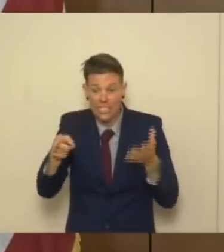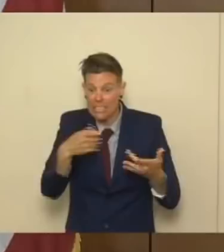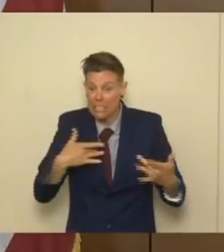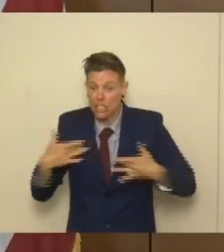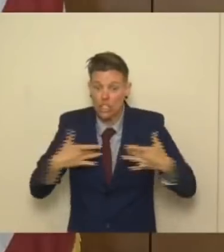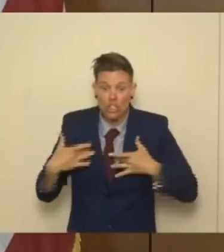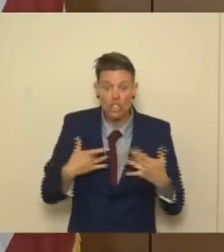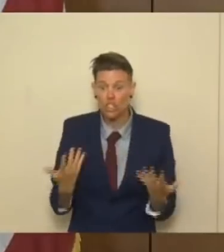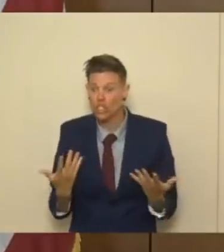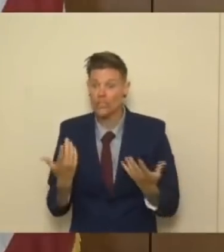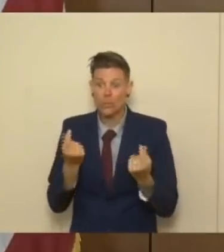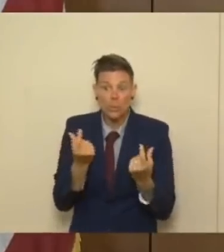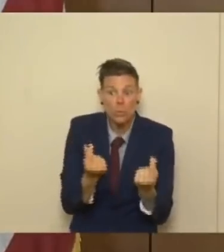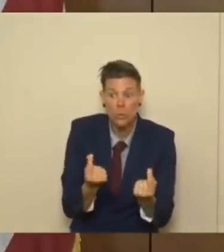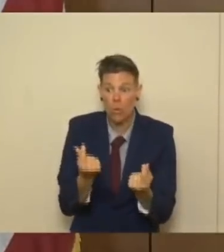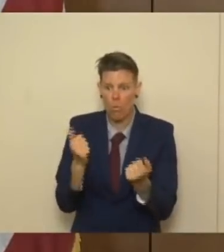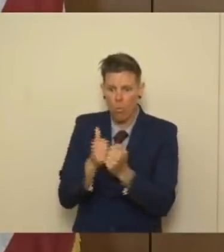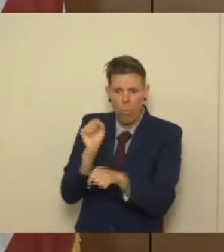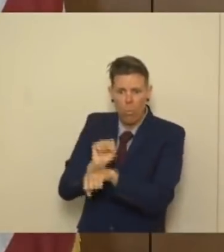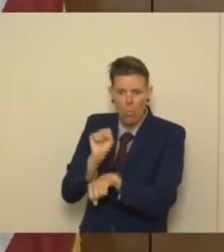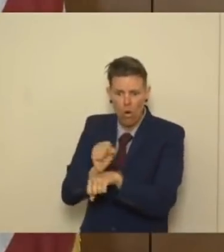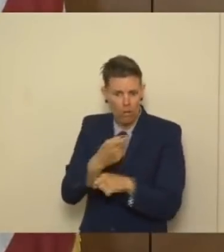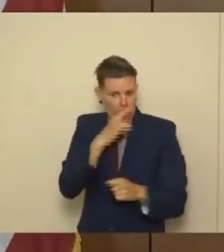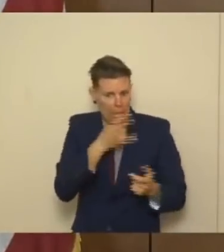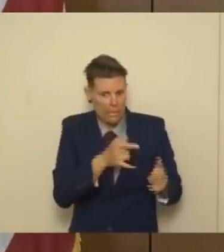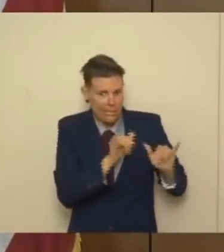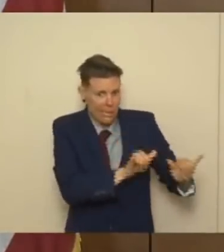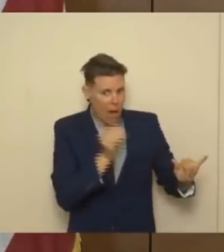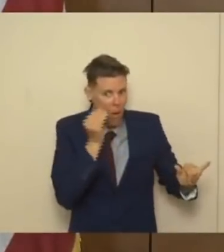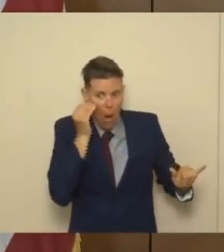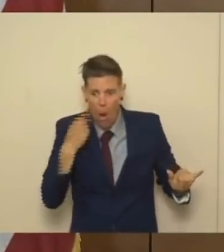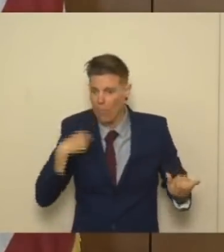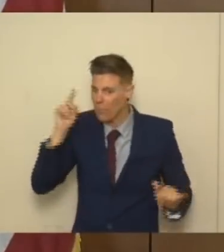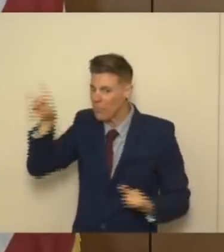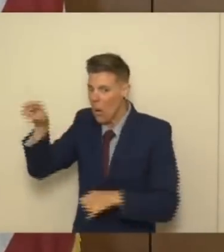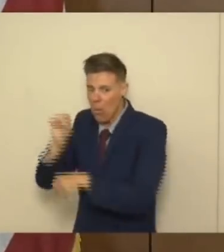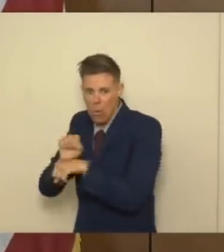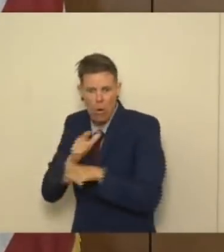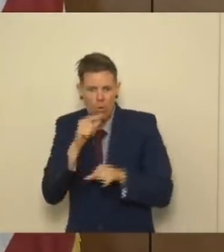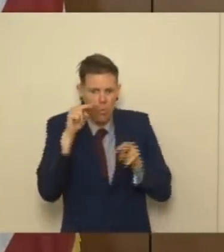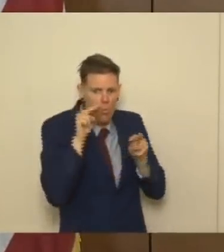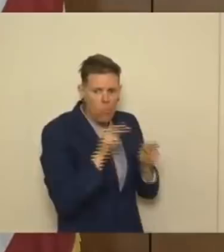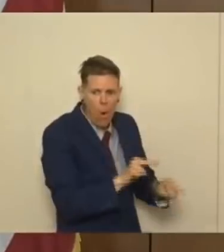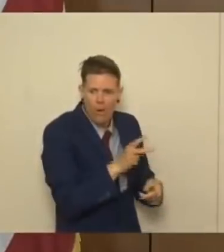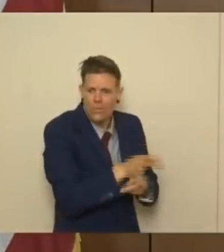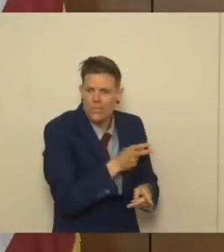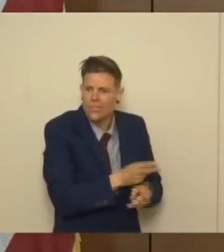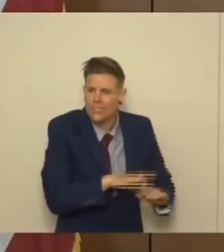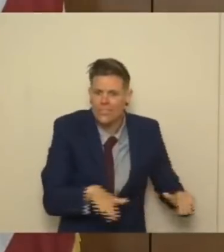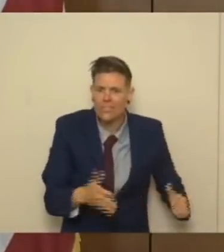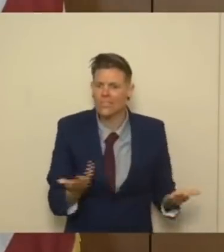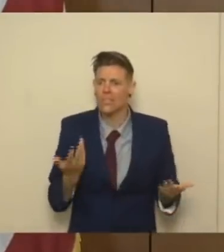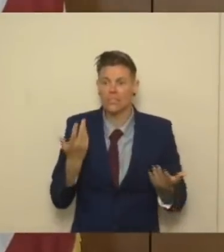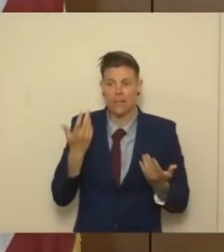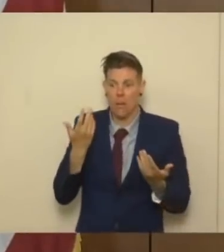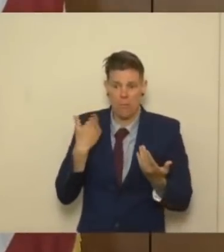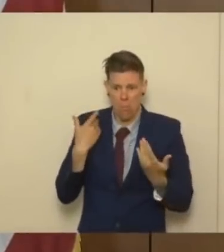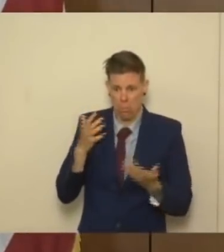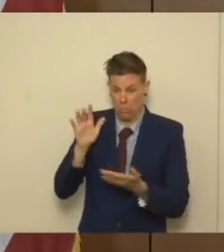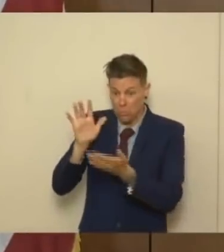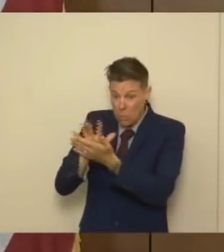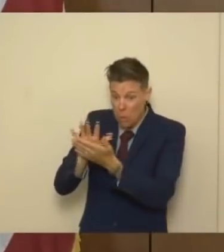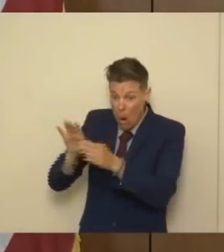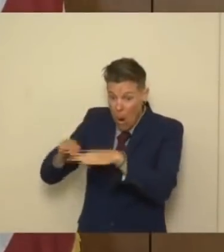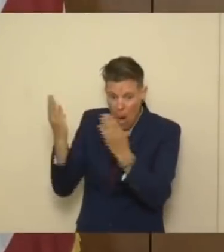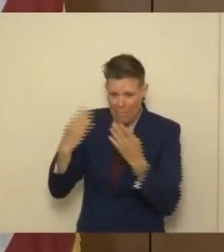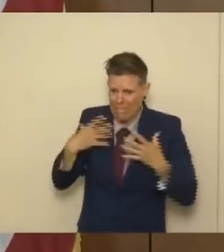childcare. So I've got parents who don't want school to start at all because they're worried about the safety of their families and their children. New Mexico